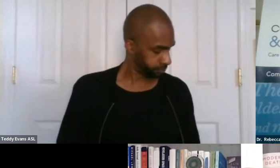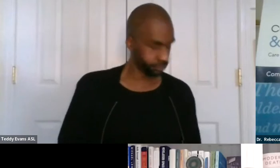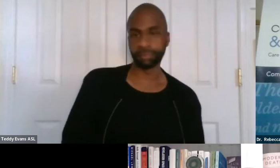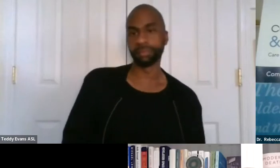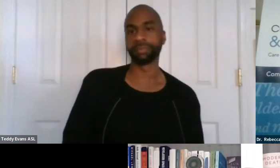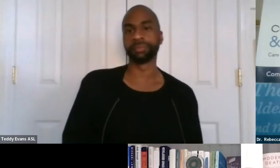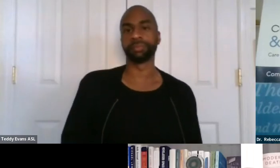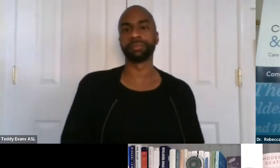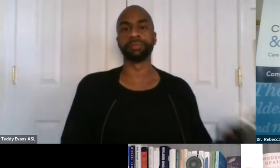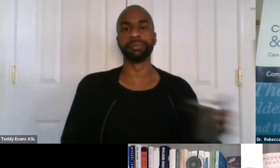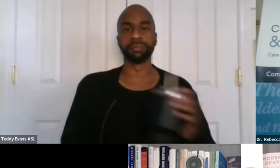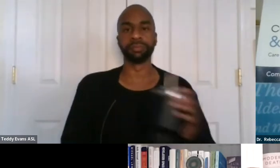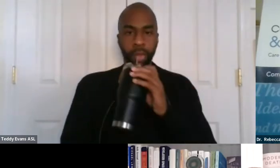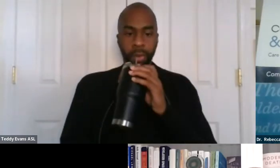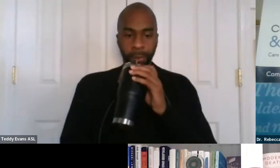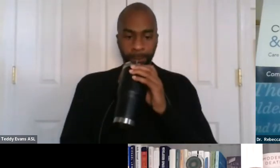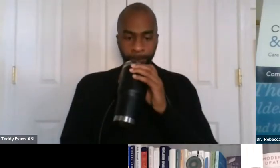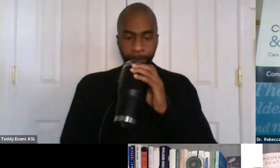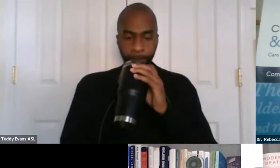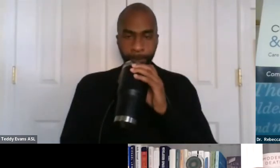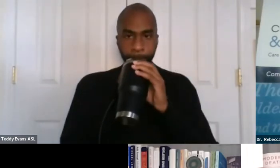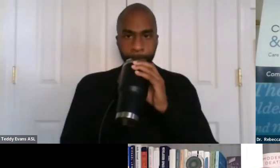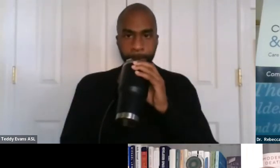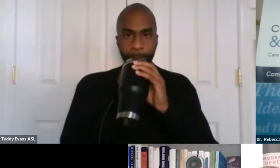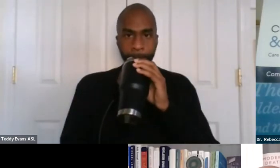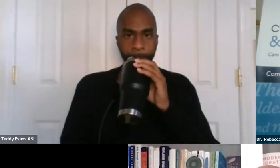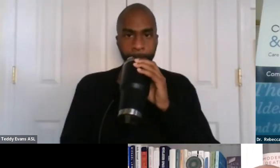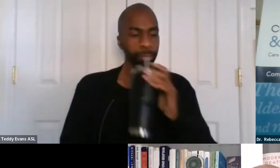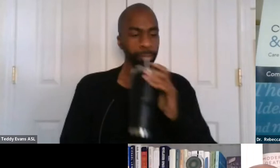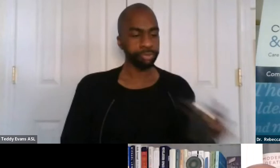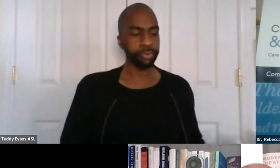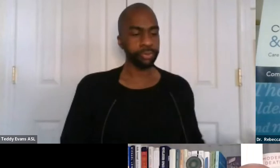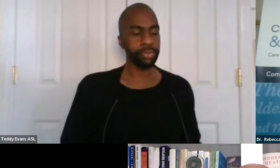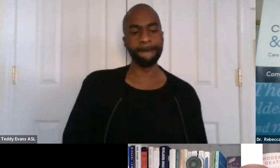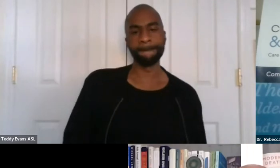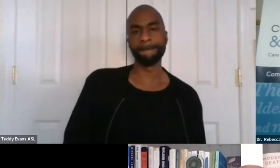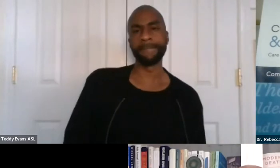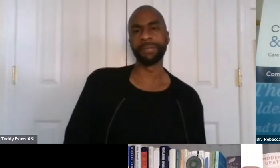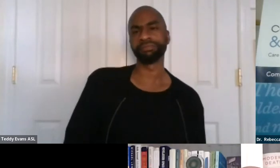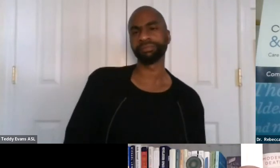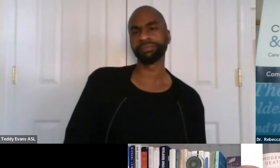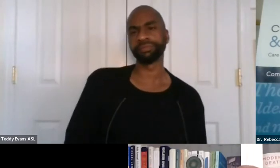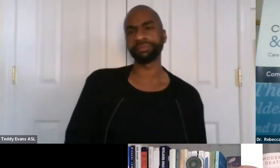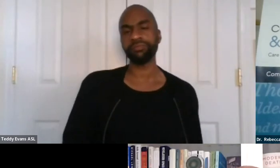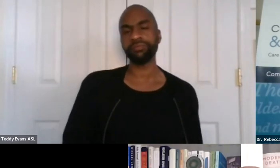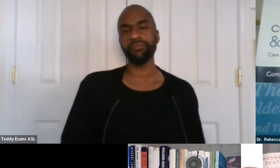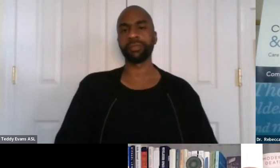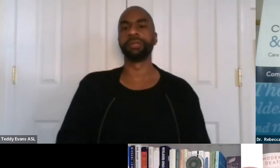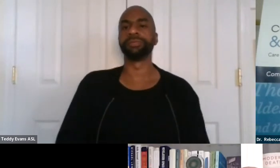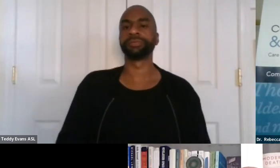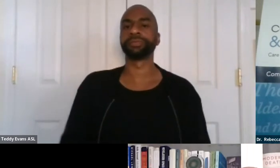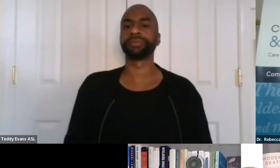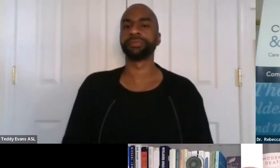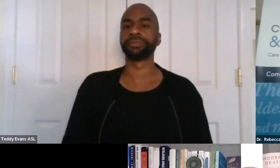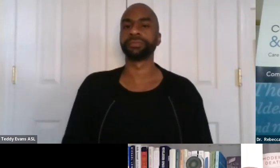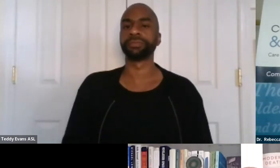first one is from Terry. What is your opinion of recent research about ibuprofen use